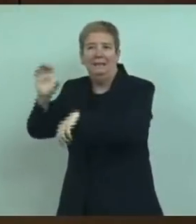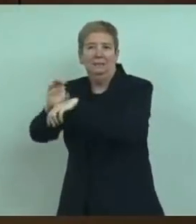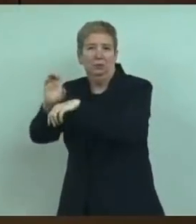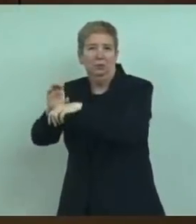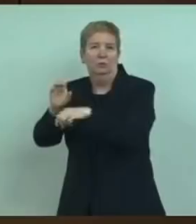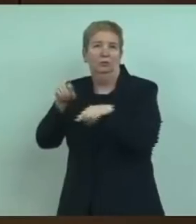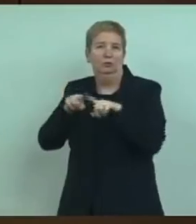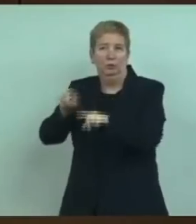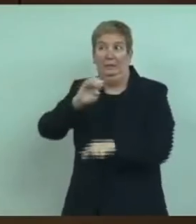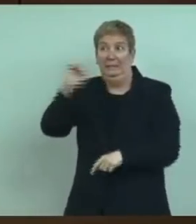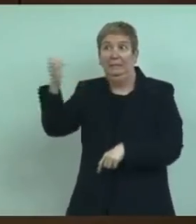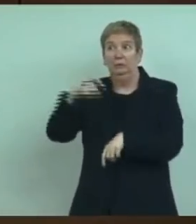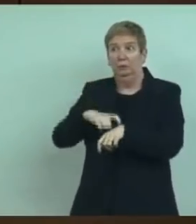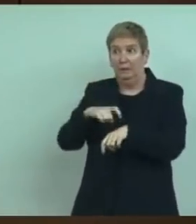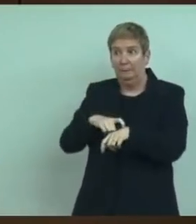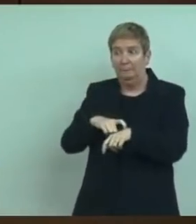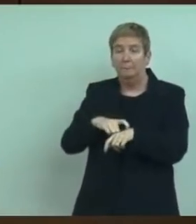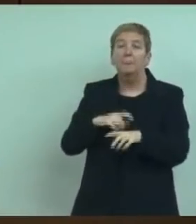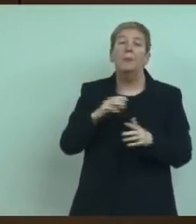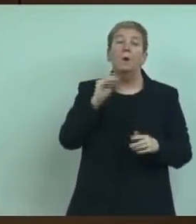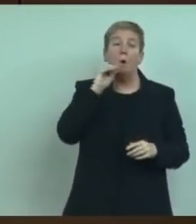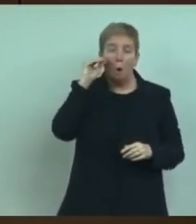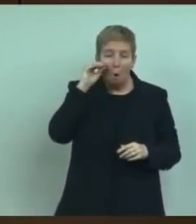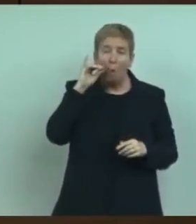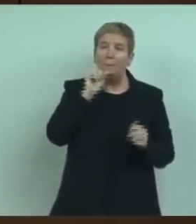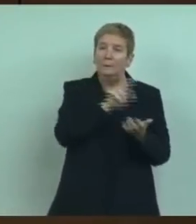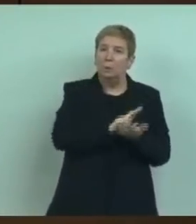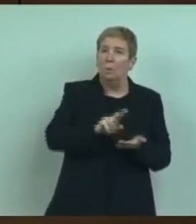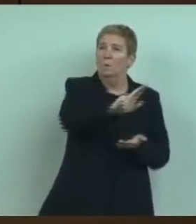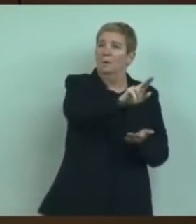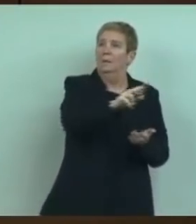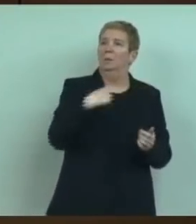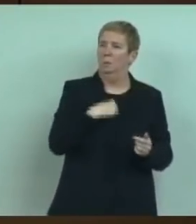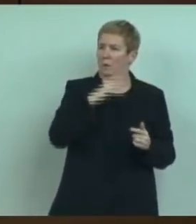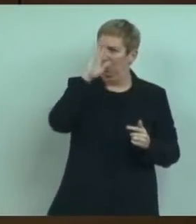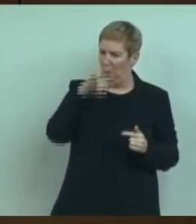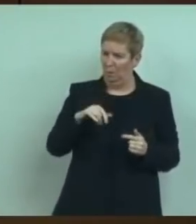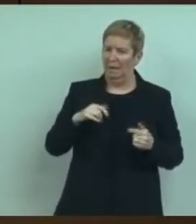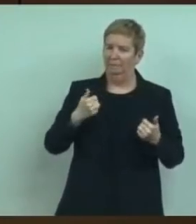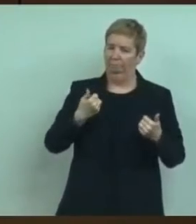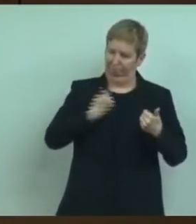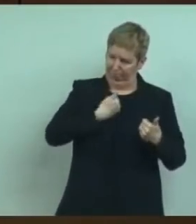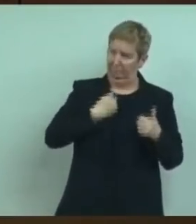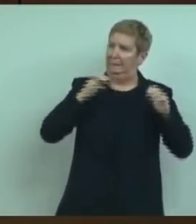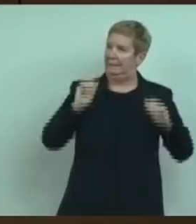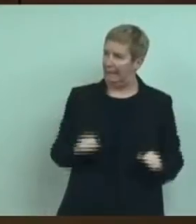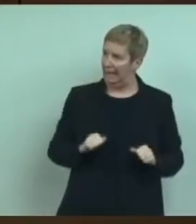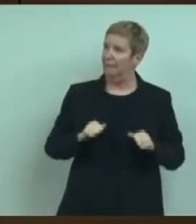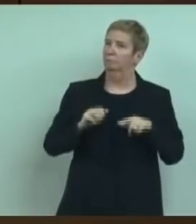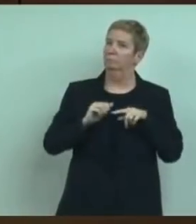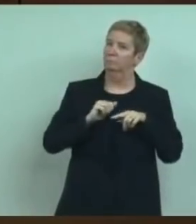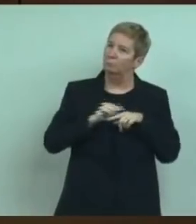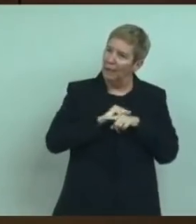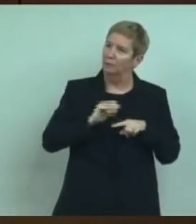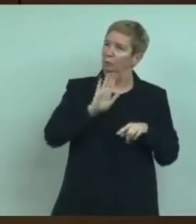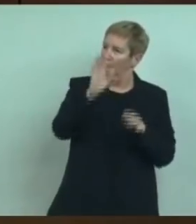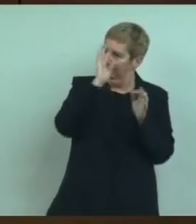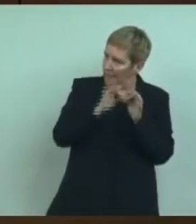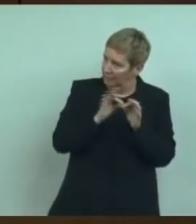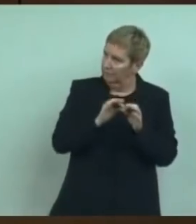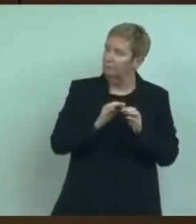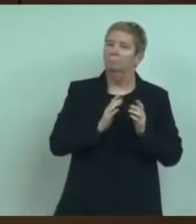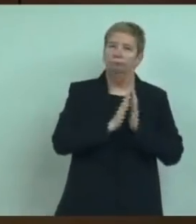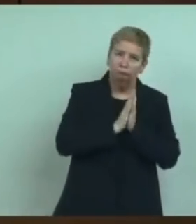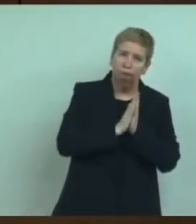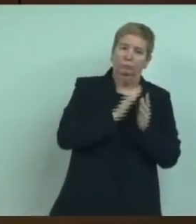Easter, right? Home is holy. We know that individuals will practice their faith, and you should. And I think actually